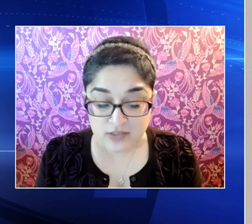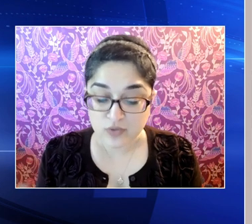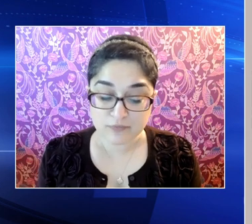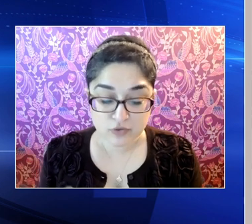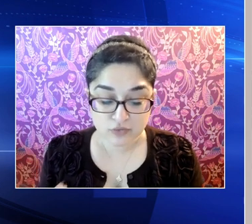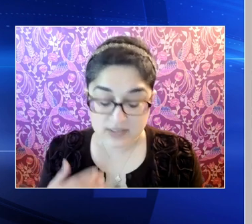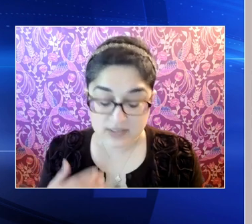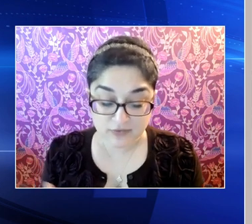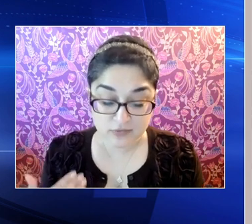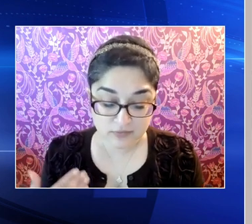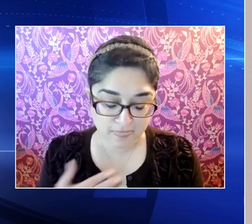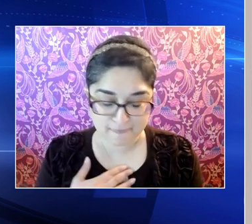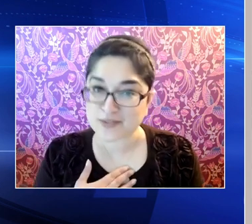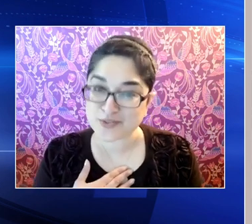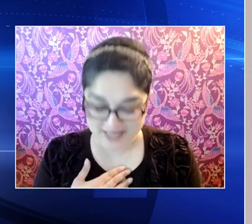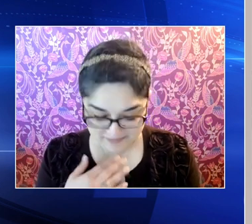Now,